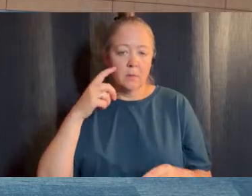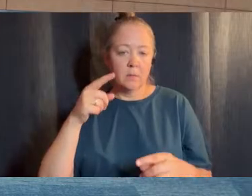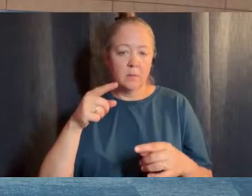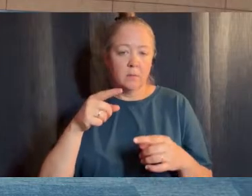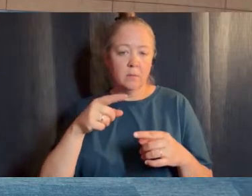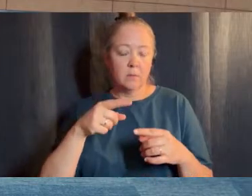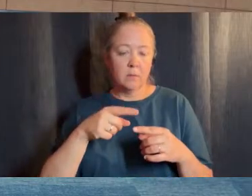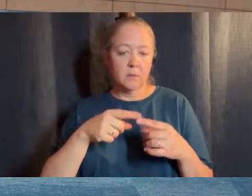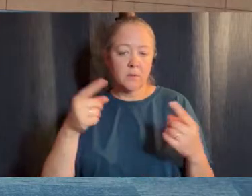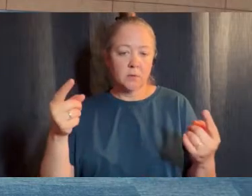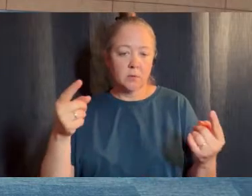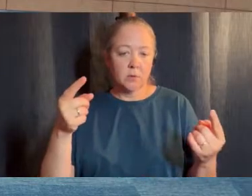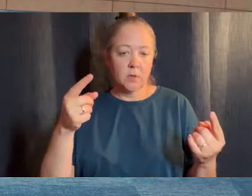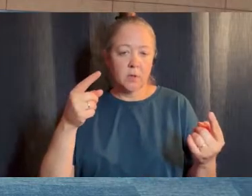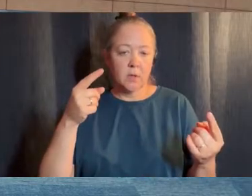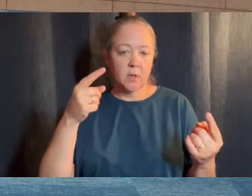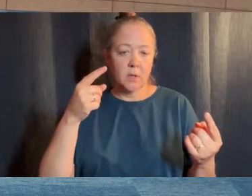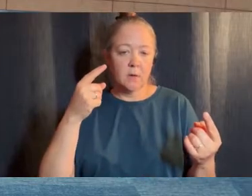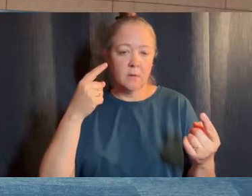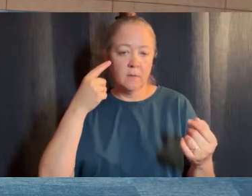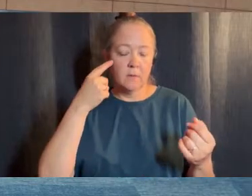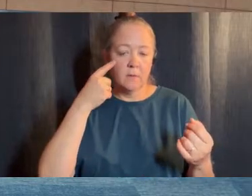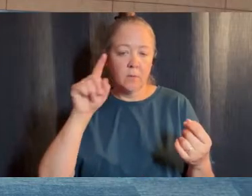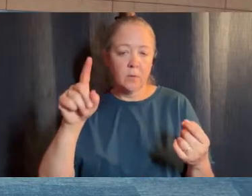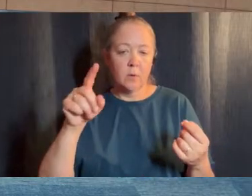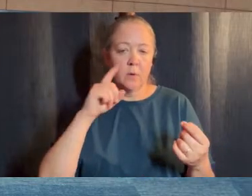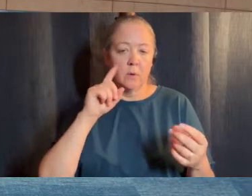her daughter's graduation. The vote